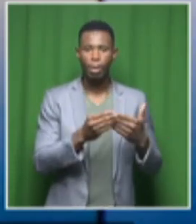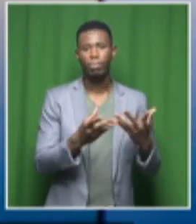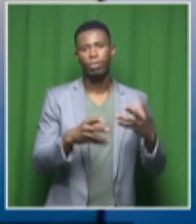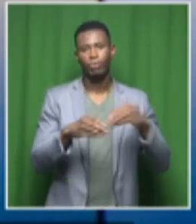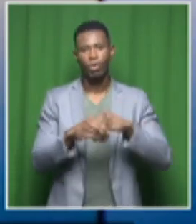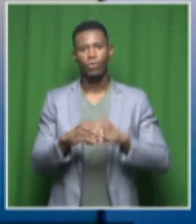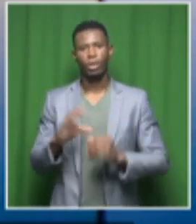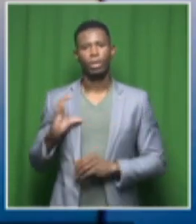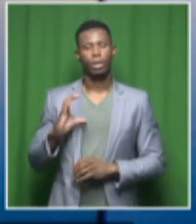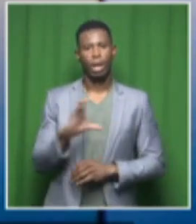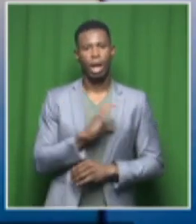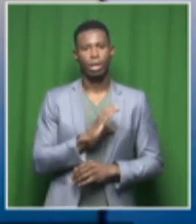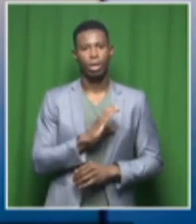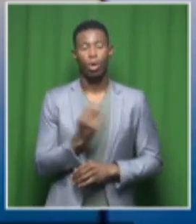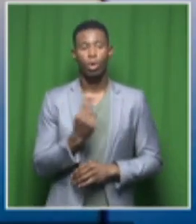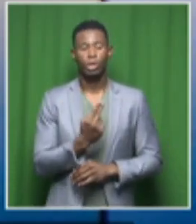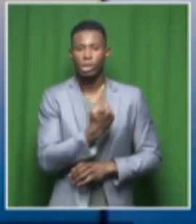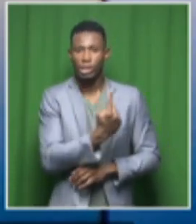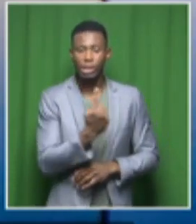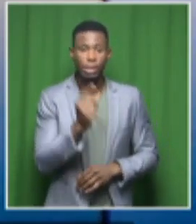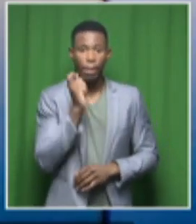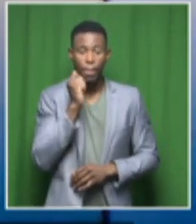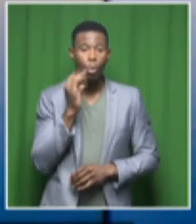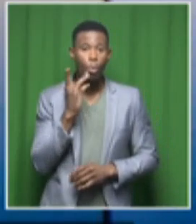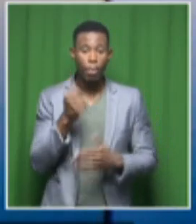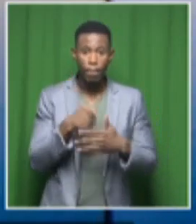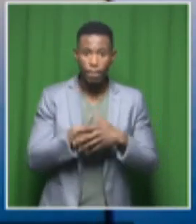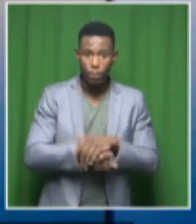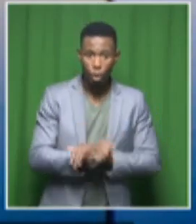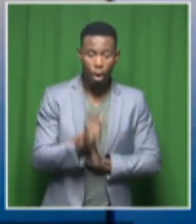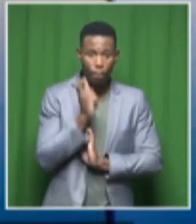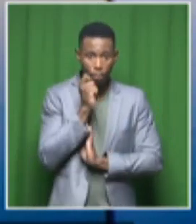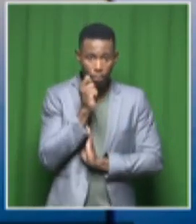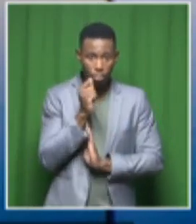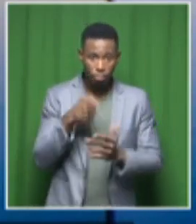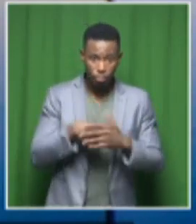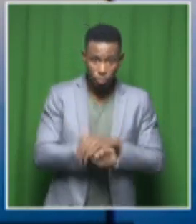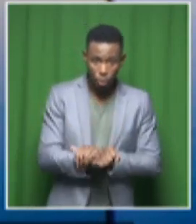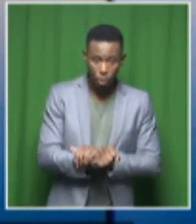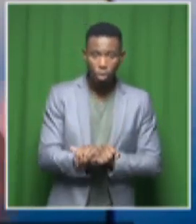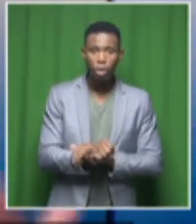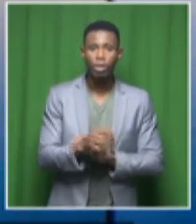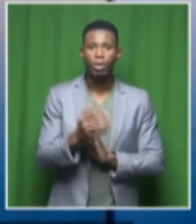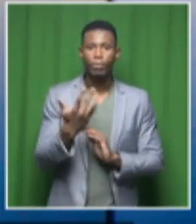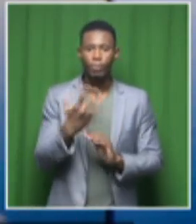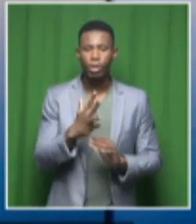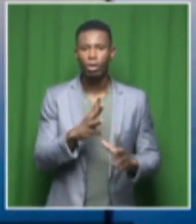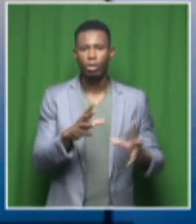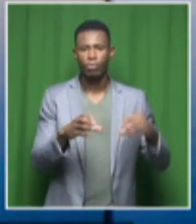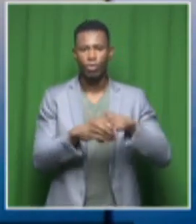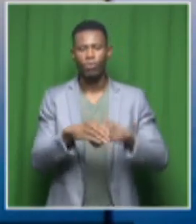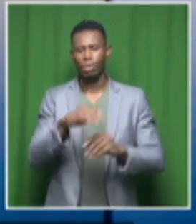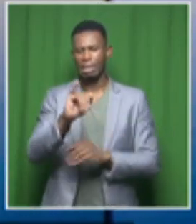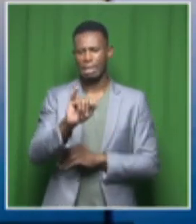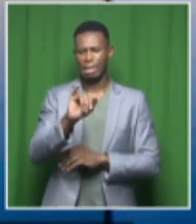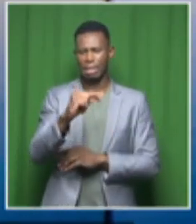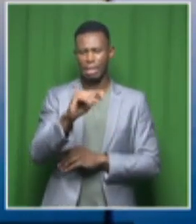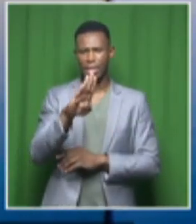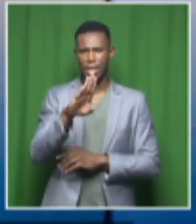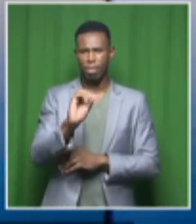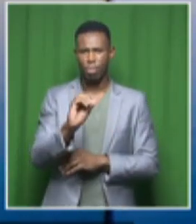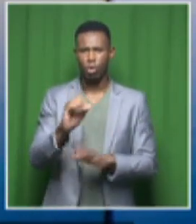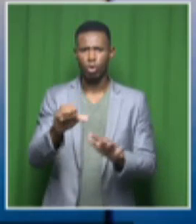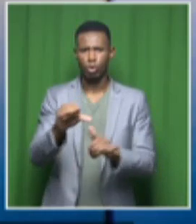Then every single male, once you're born as a male child, you are now initiated into the Ekbo society. So